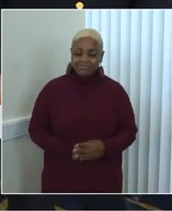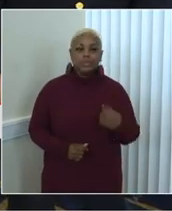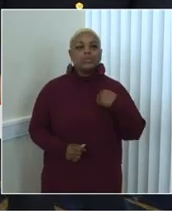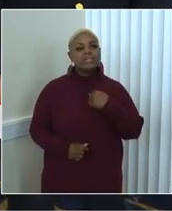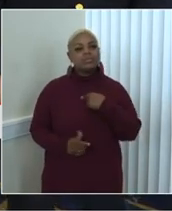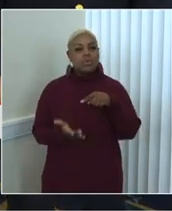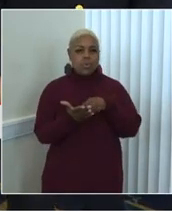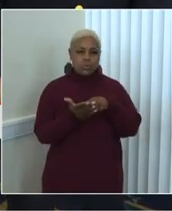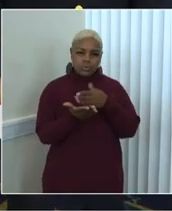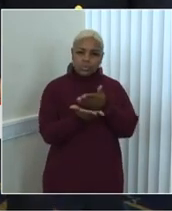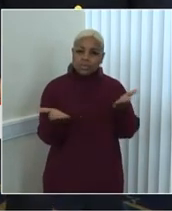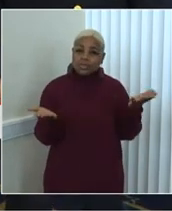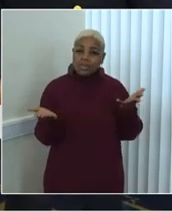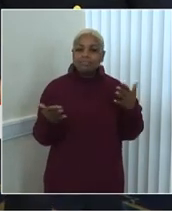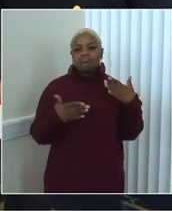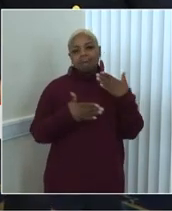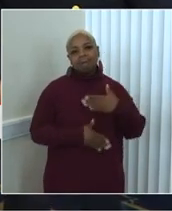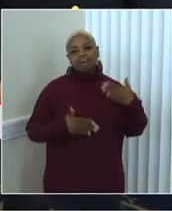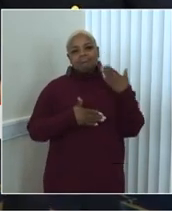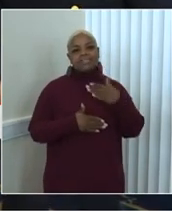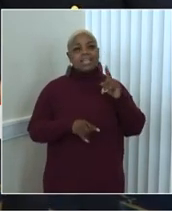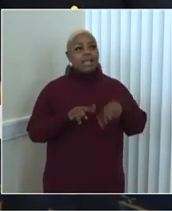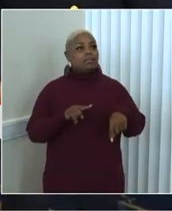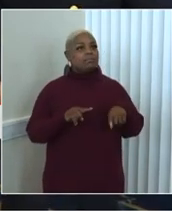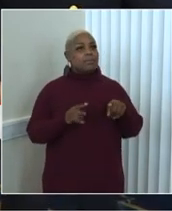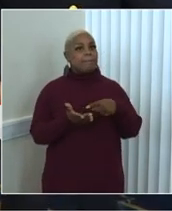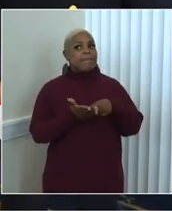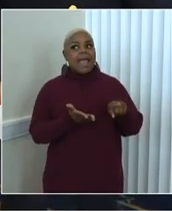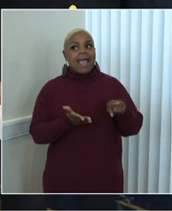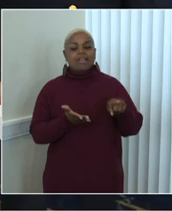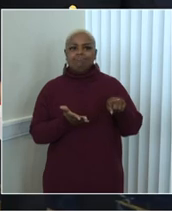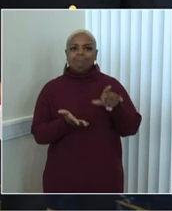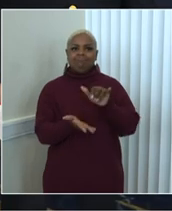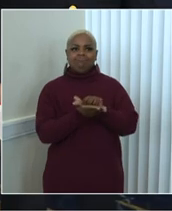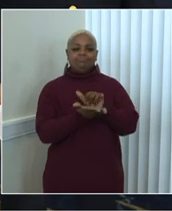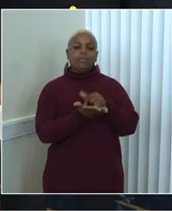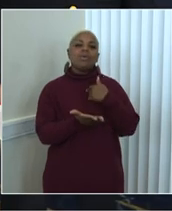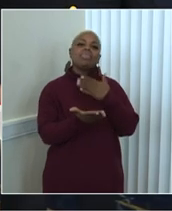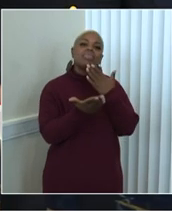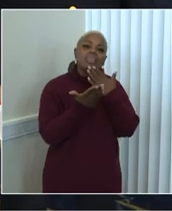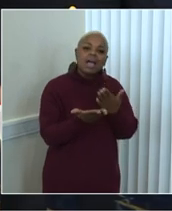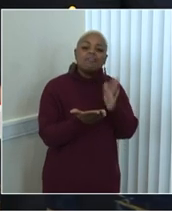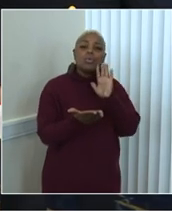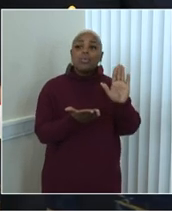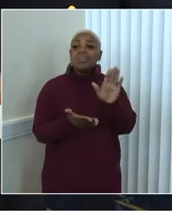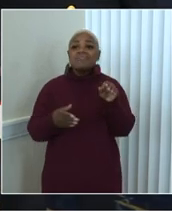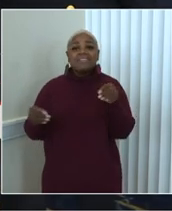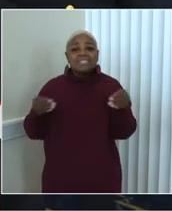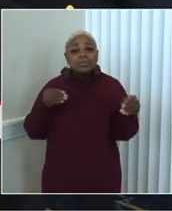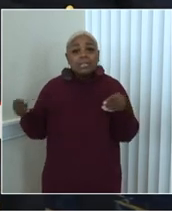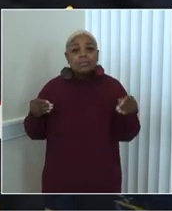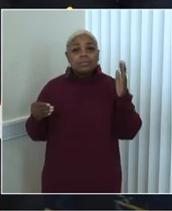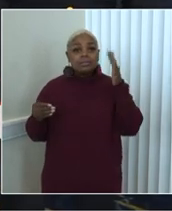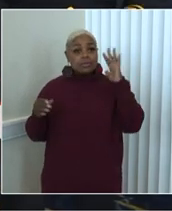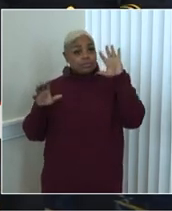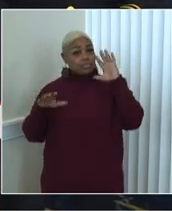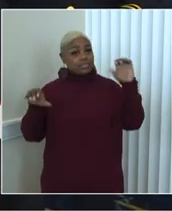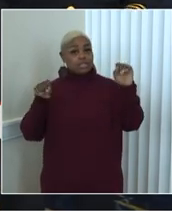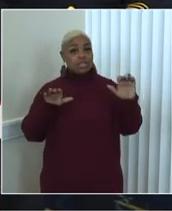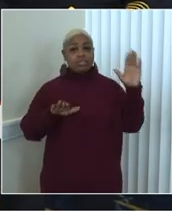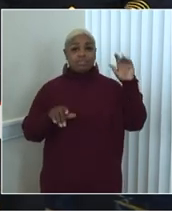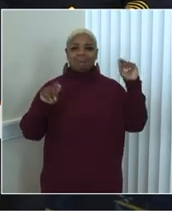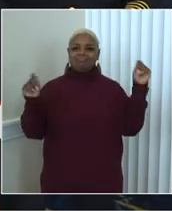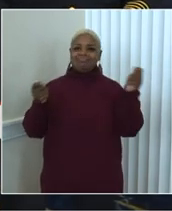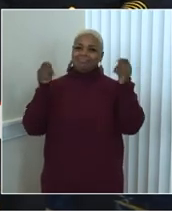repaid. We are especially grateful for the agility in working with us in shifting the inauguration festivities indoors because of the expected